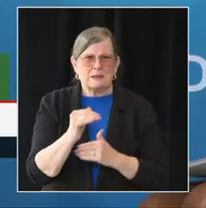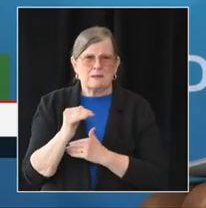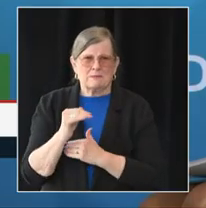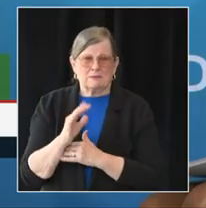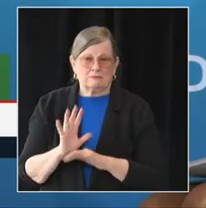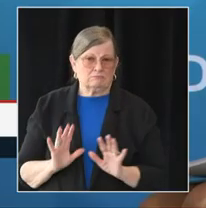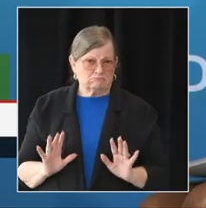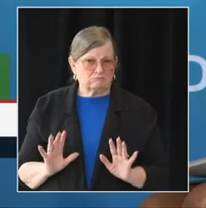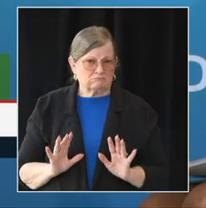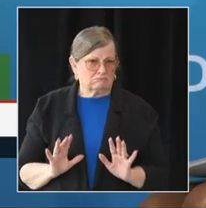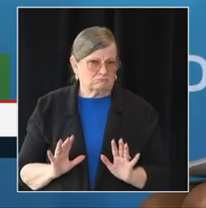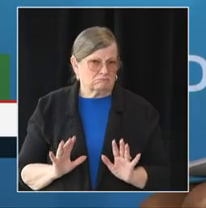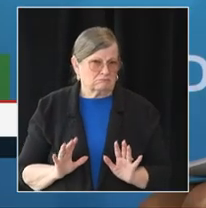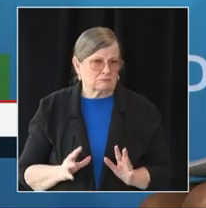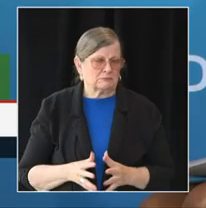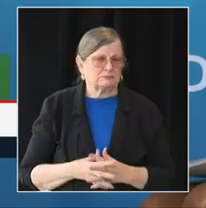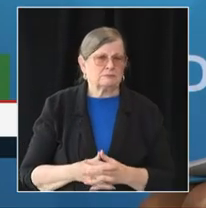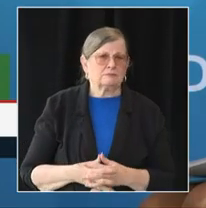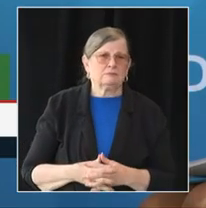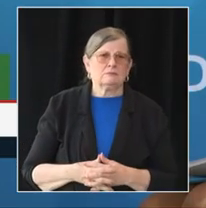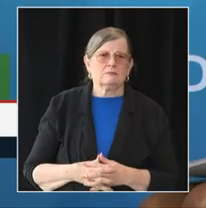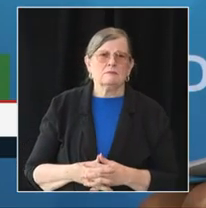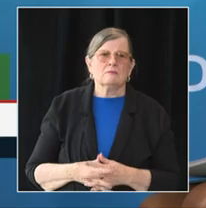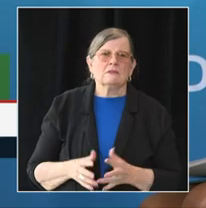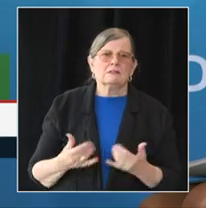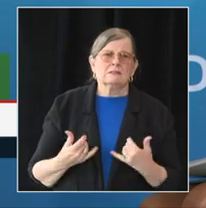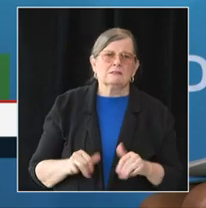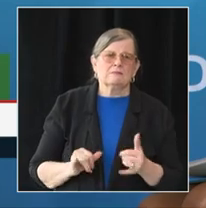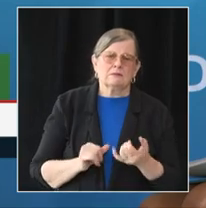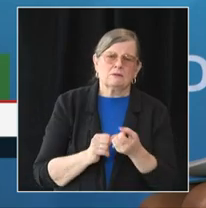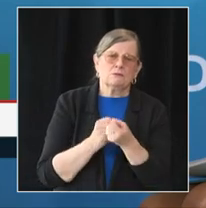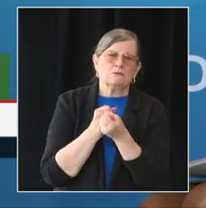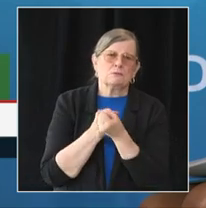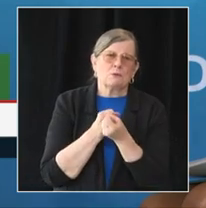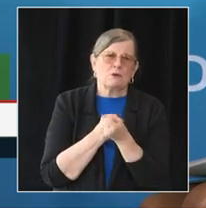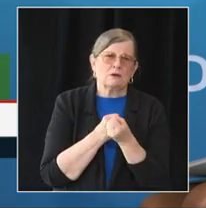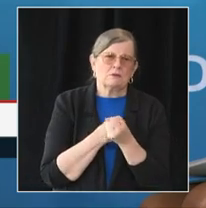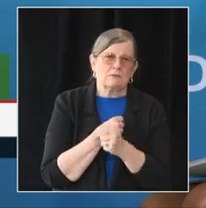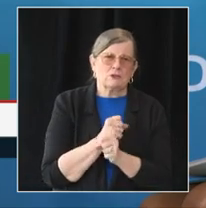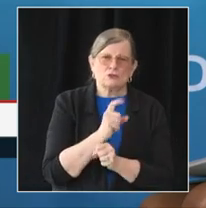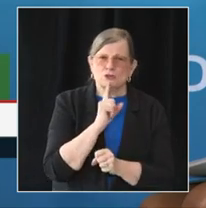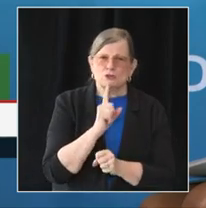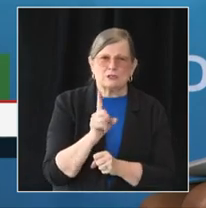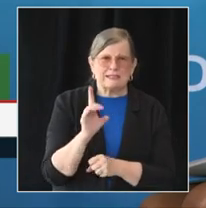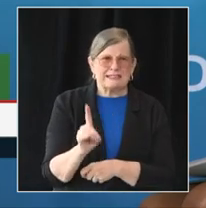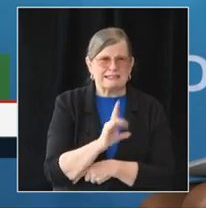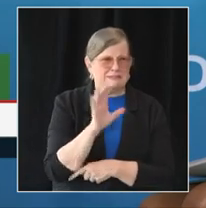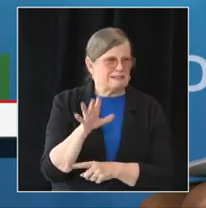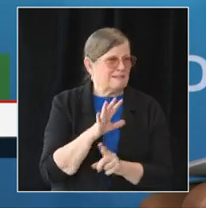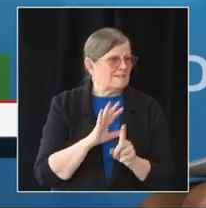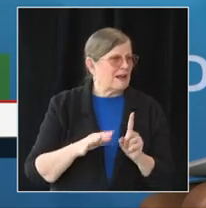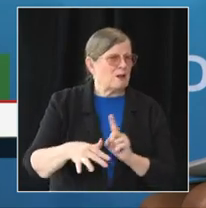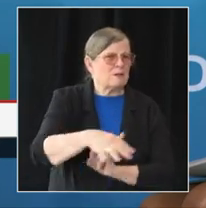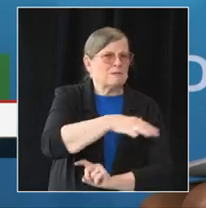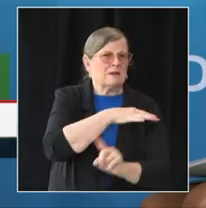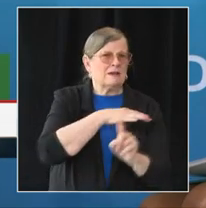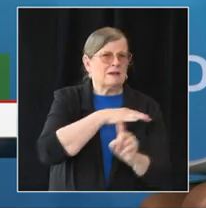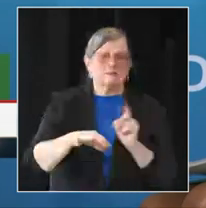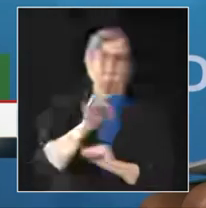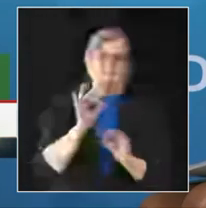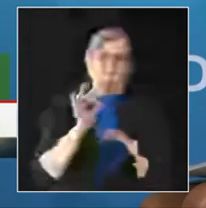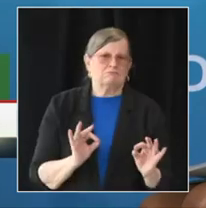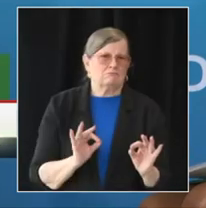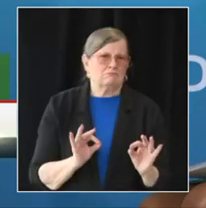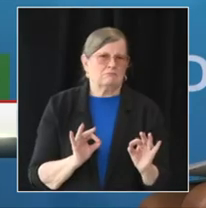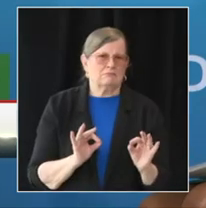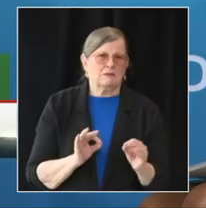we are very supportive of making sure we have a climate-ready DC, we want to work with industry, and we want